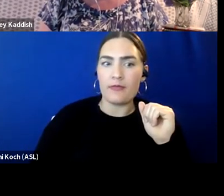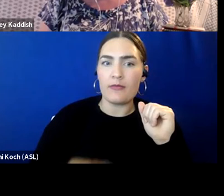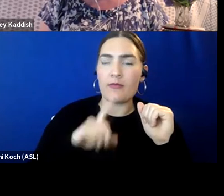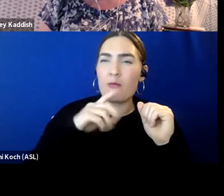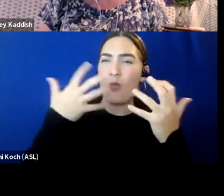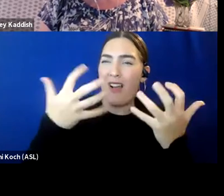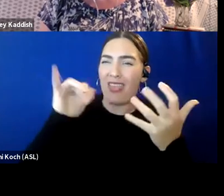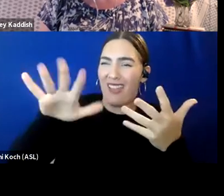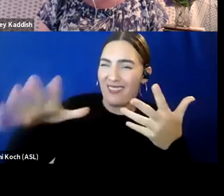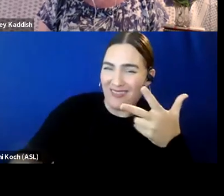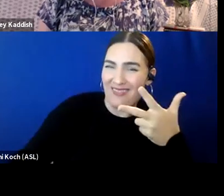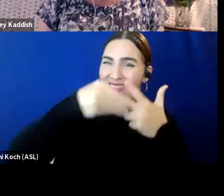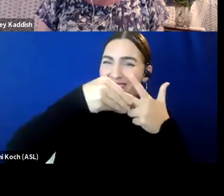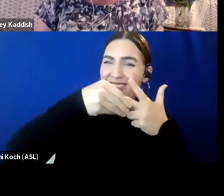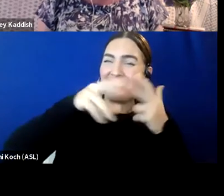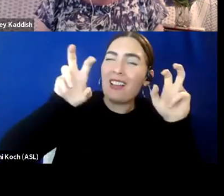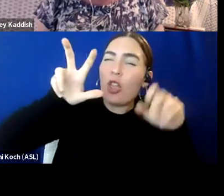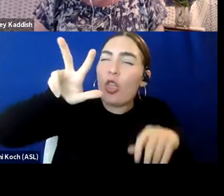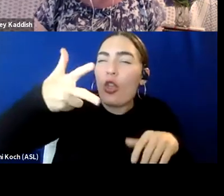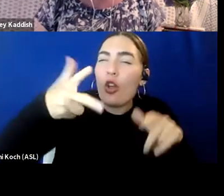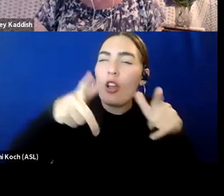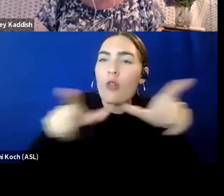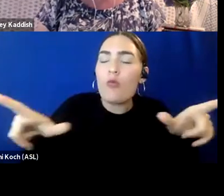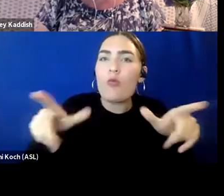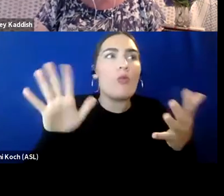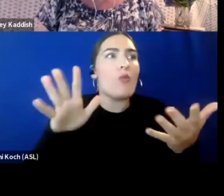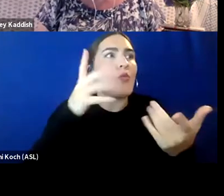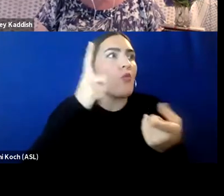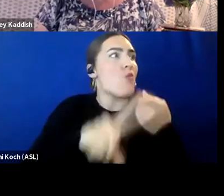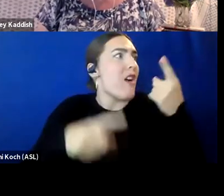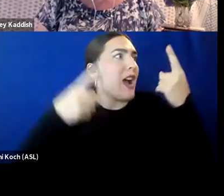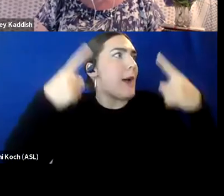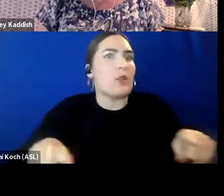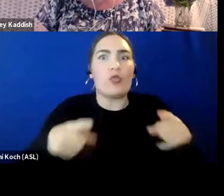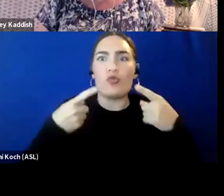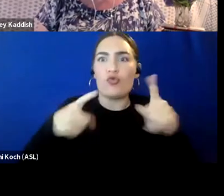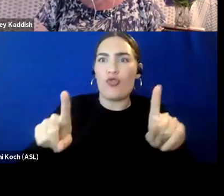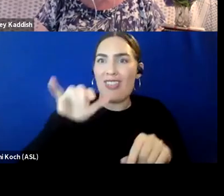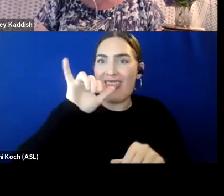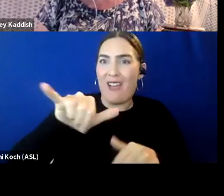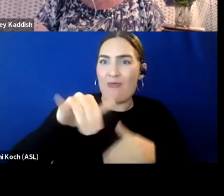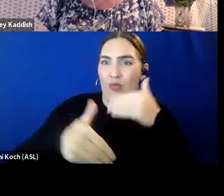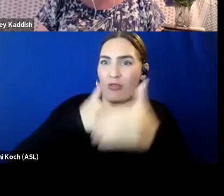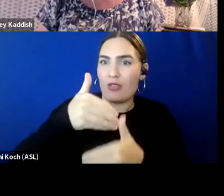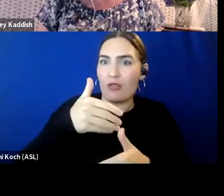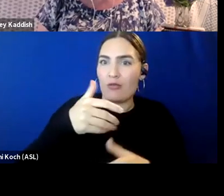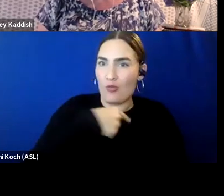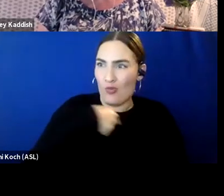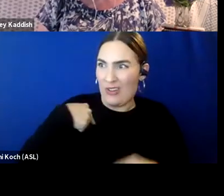language, what that happens in the merging of two communicators. So I have